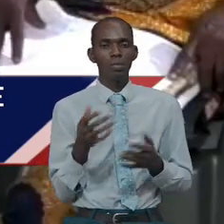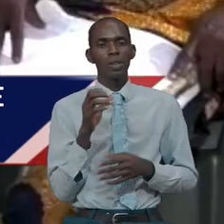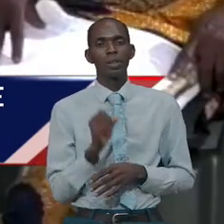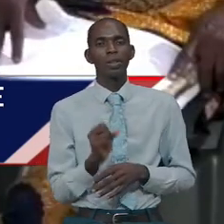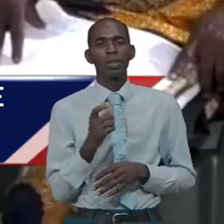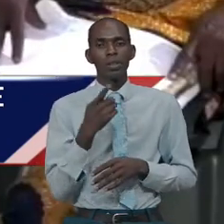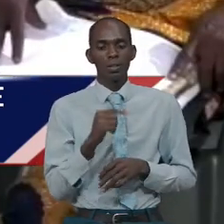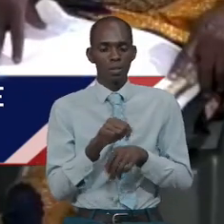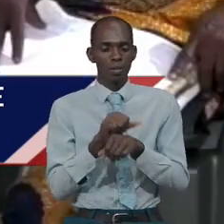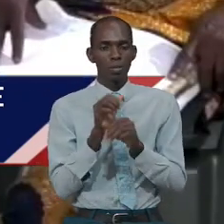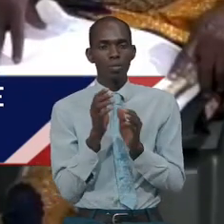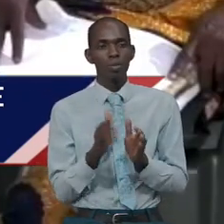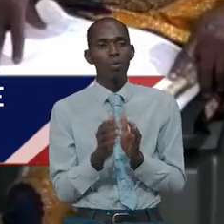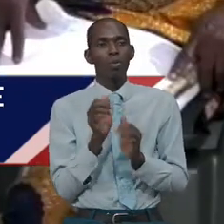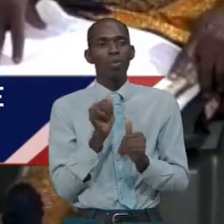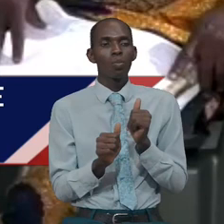the stone